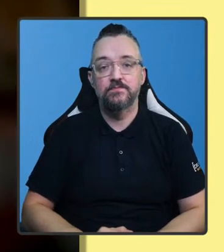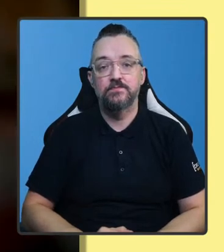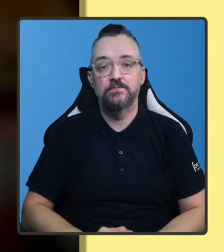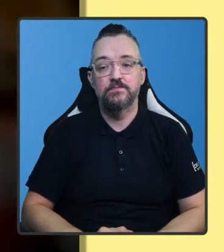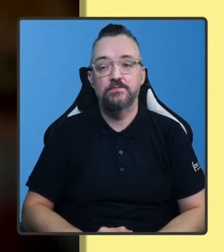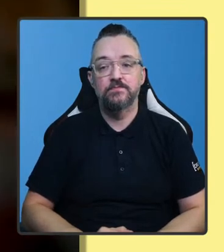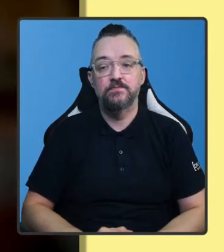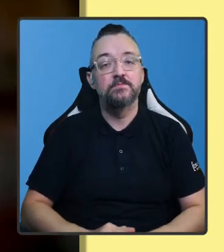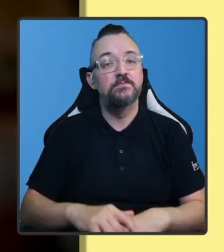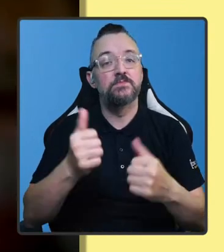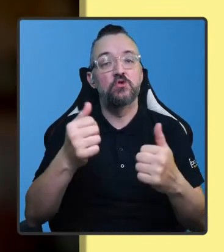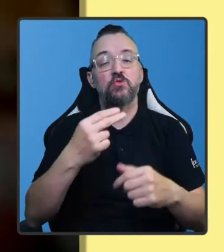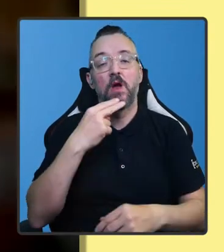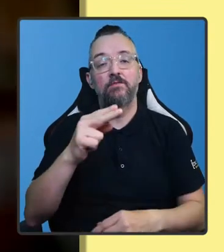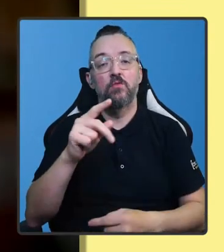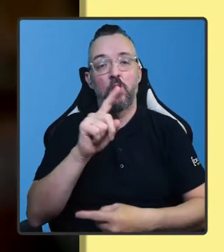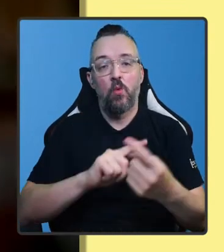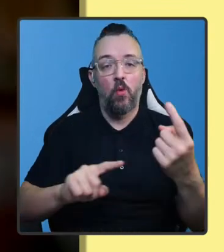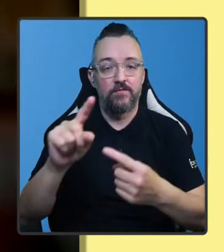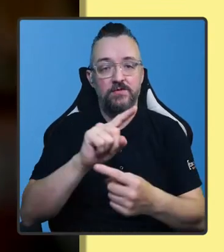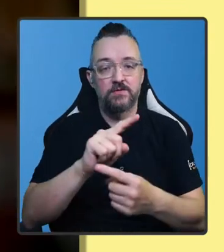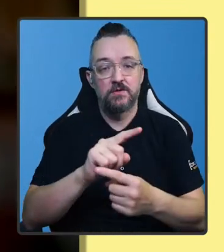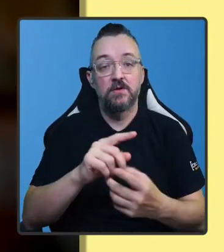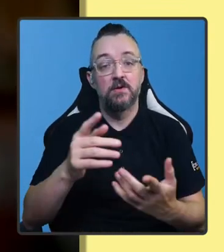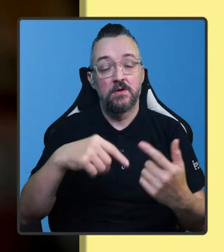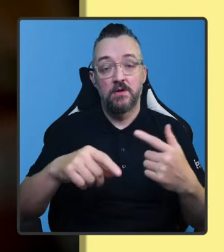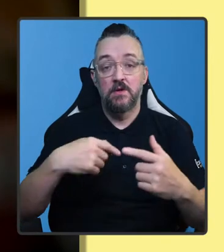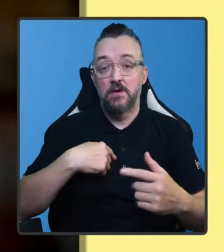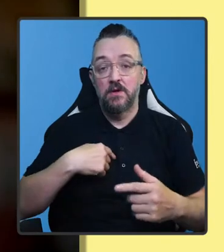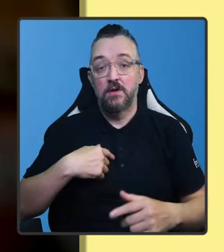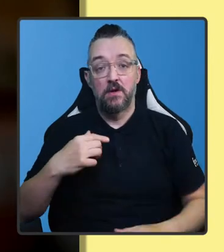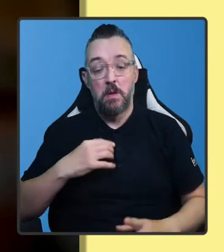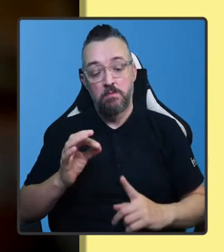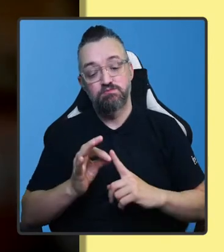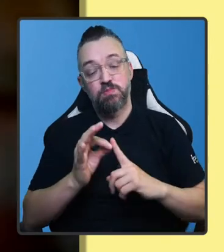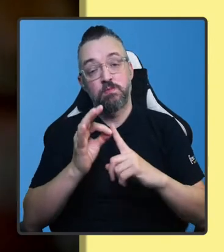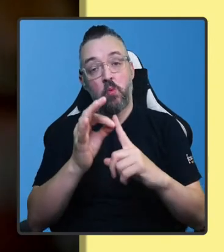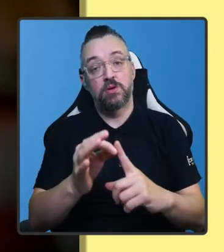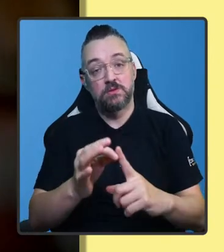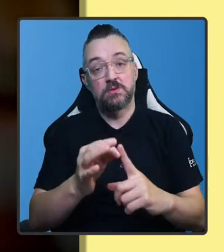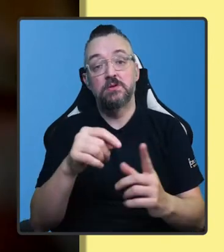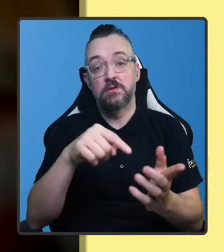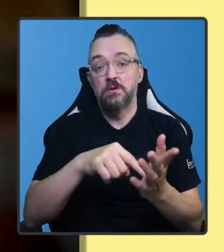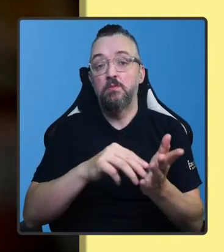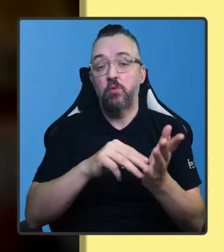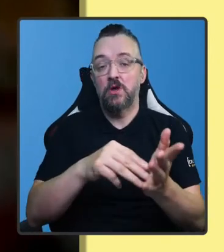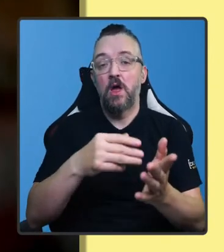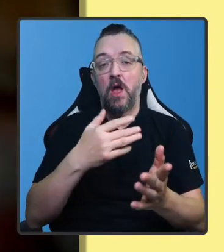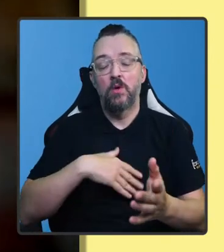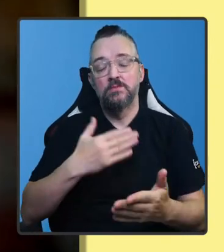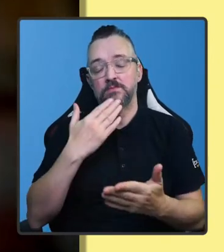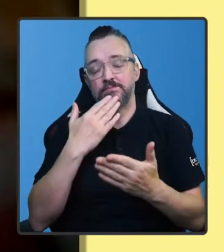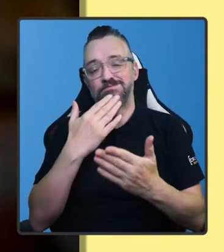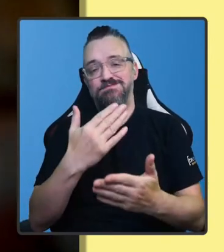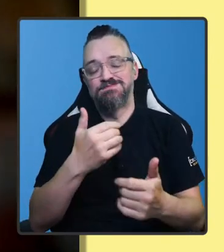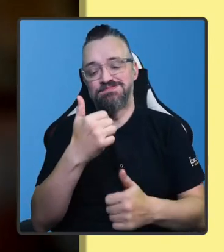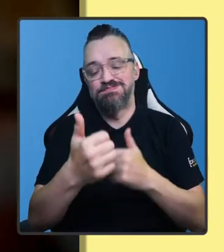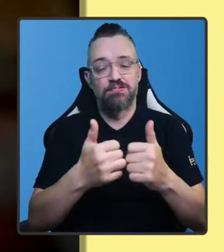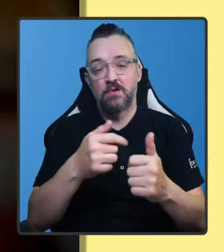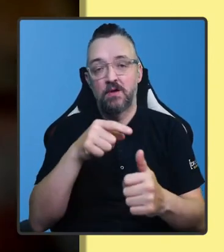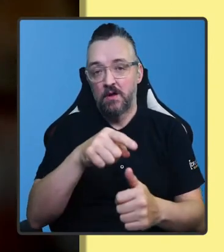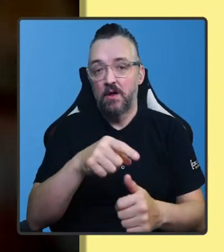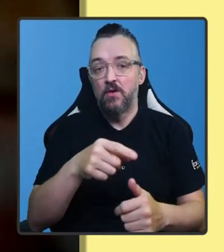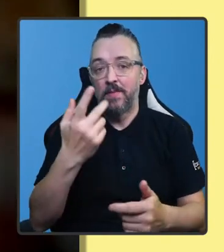Good afternoon, conference. In proposing this motion, I would like firstly to commend the party for putting forward plans